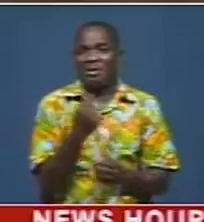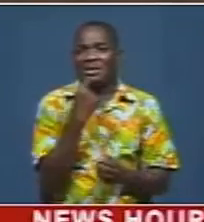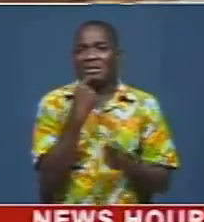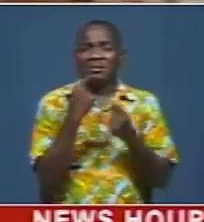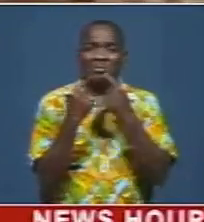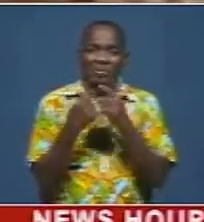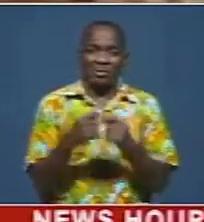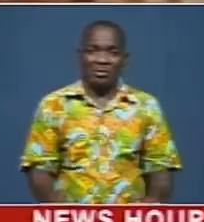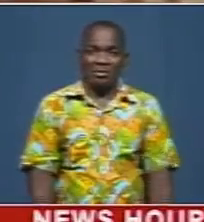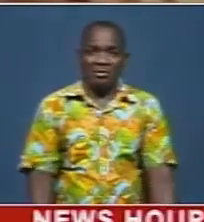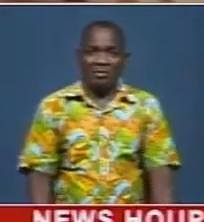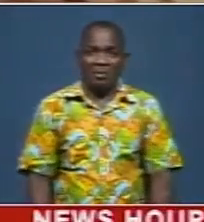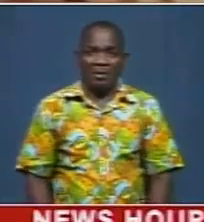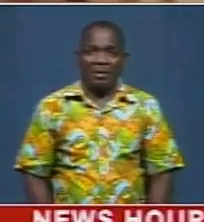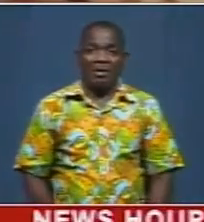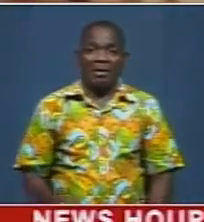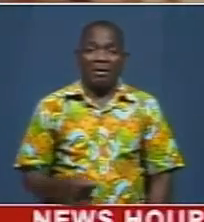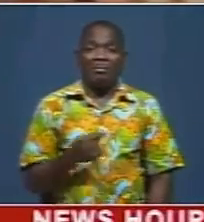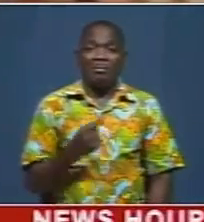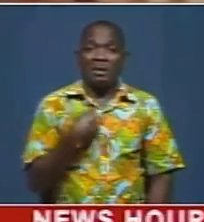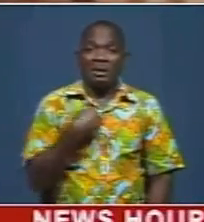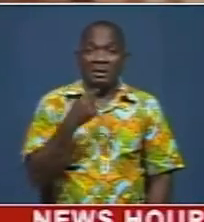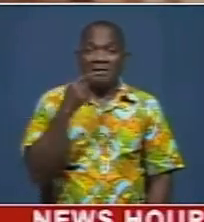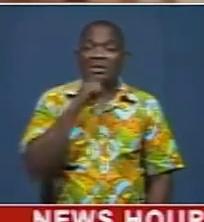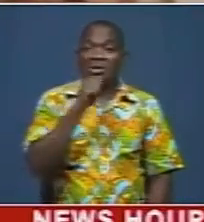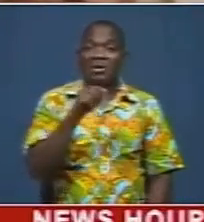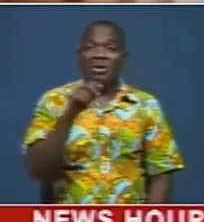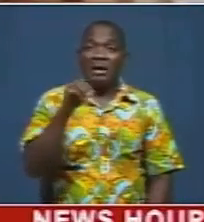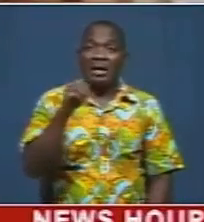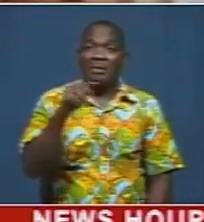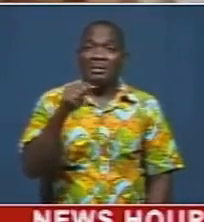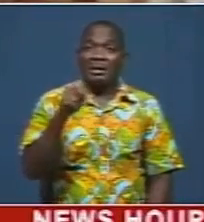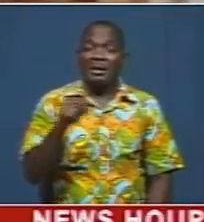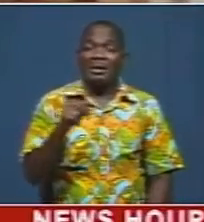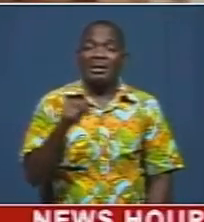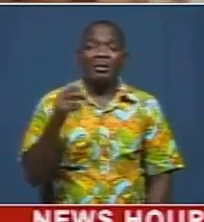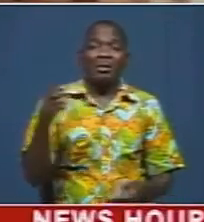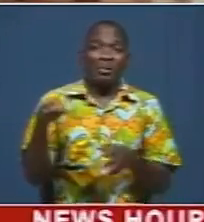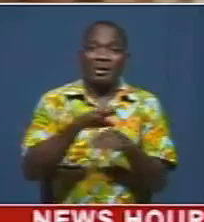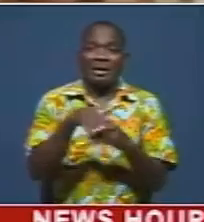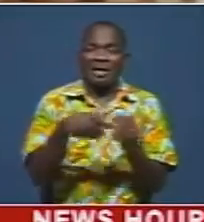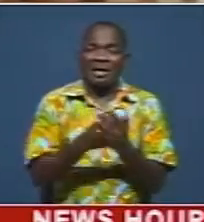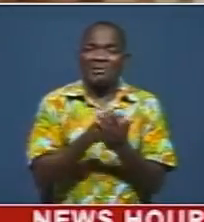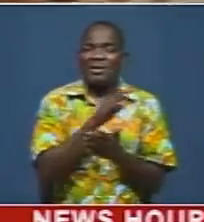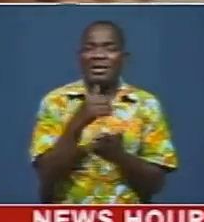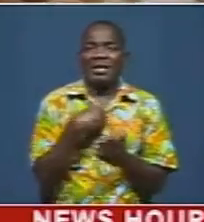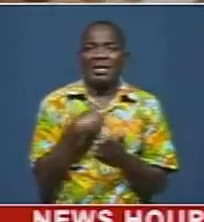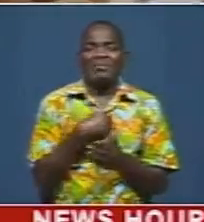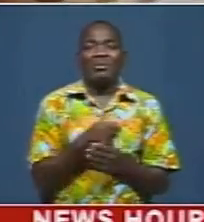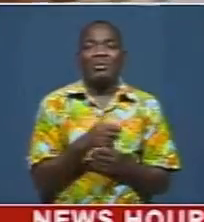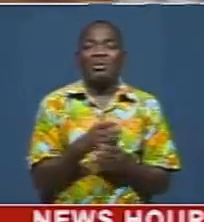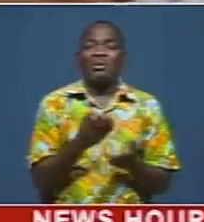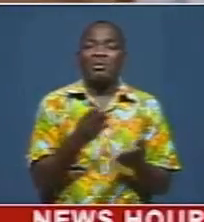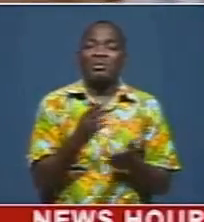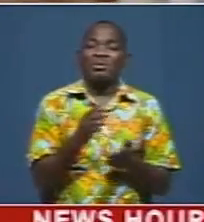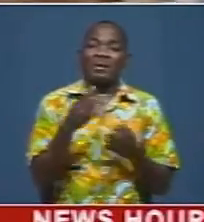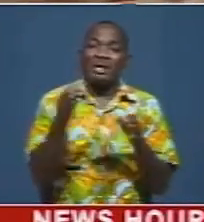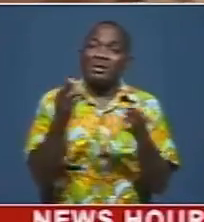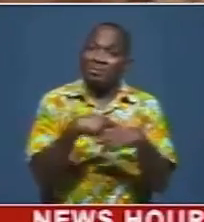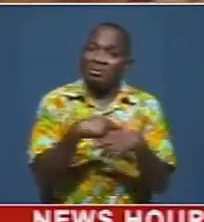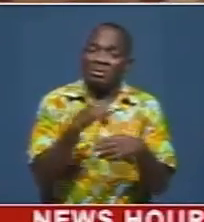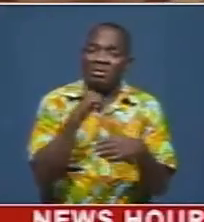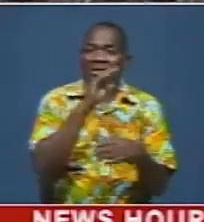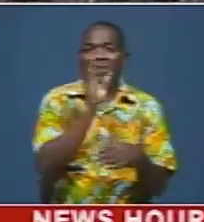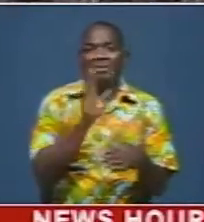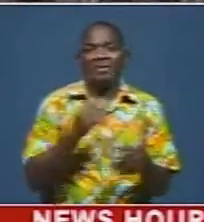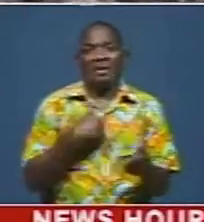But for the intervention of MTN, this community would not have had access to classroom units for